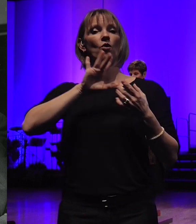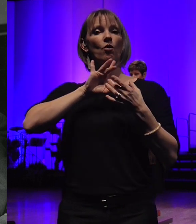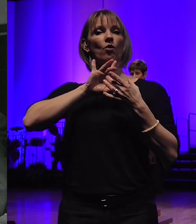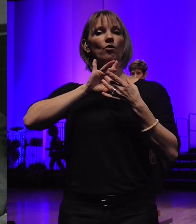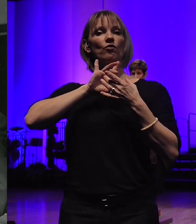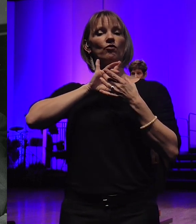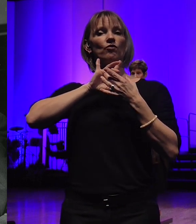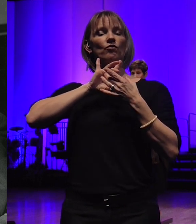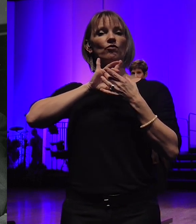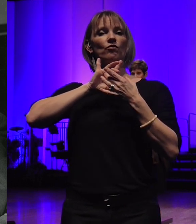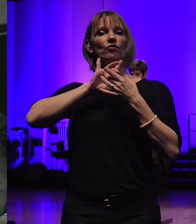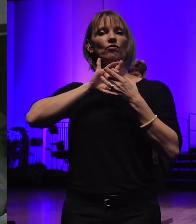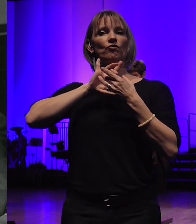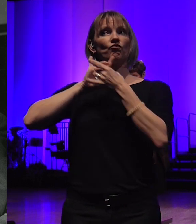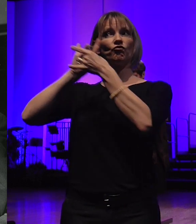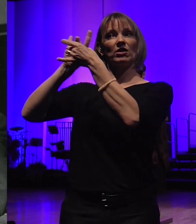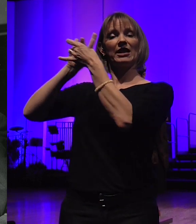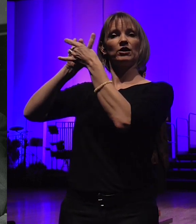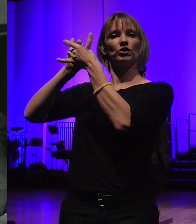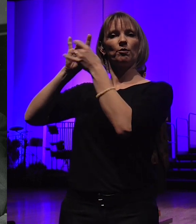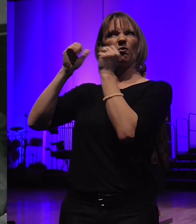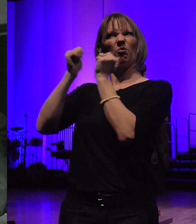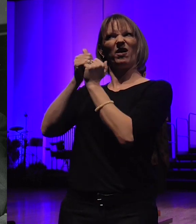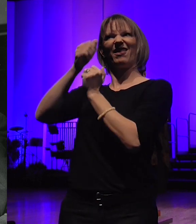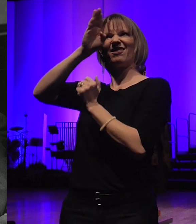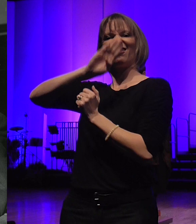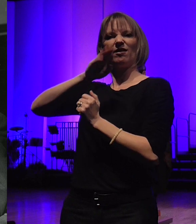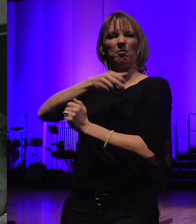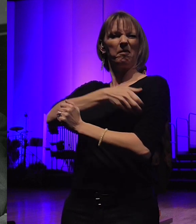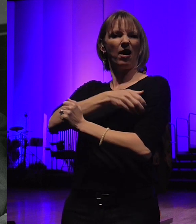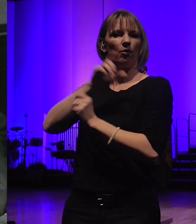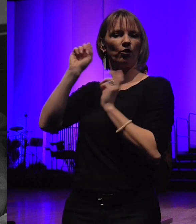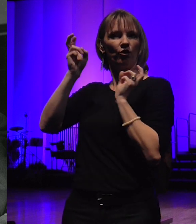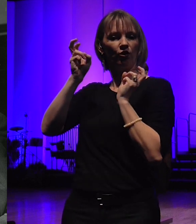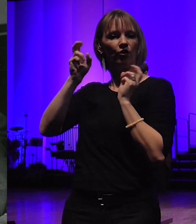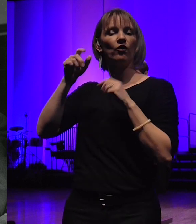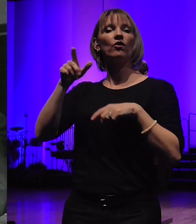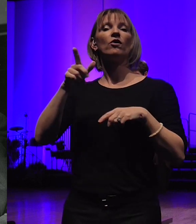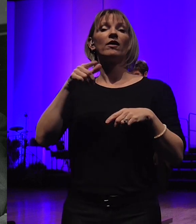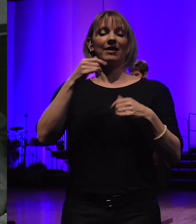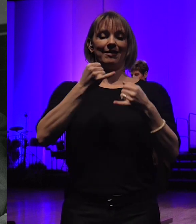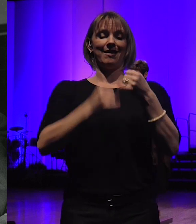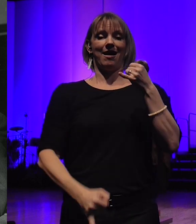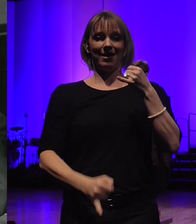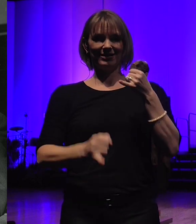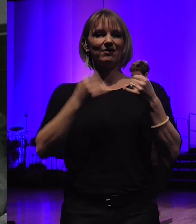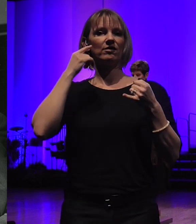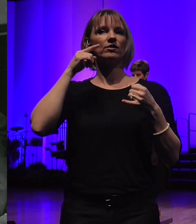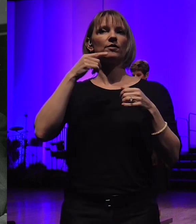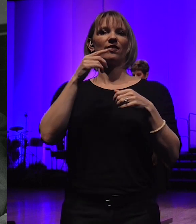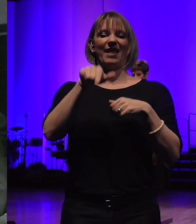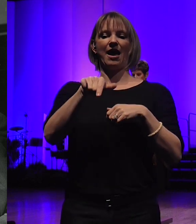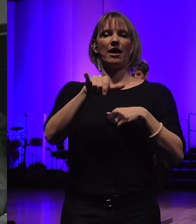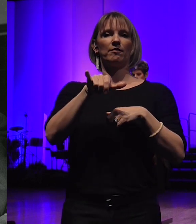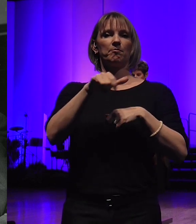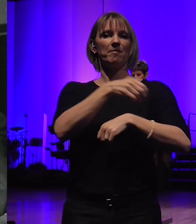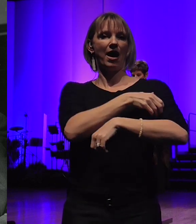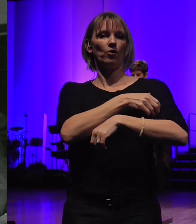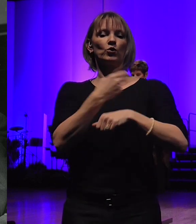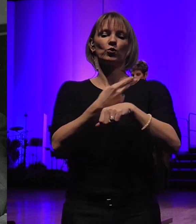relationship with the power. Your final step is to use this power for yourself and